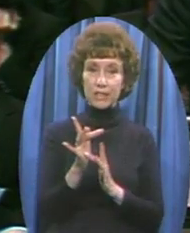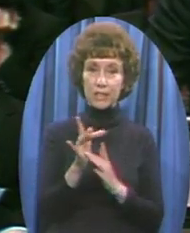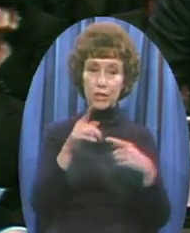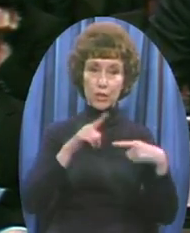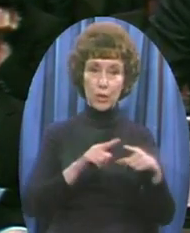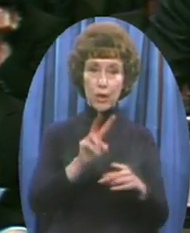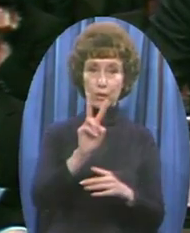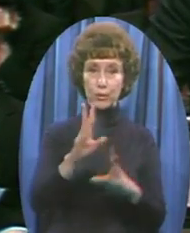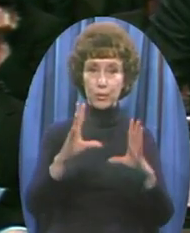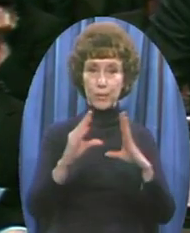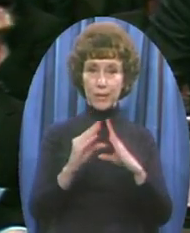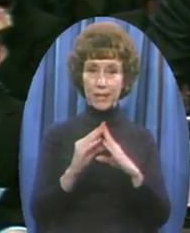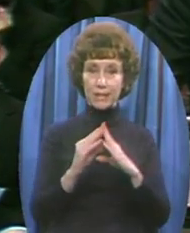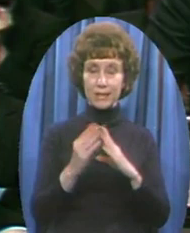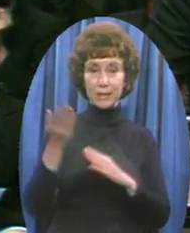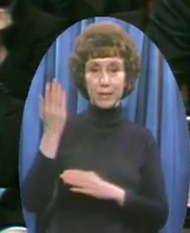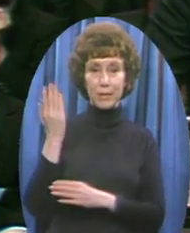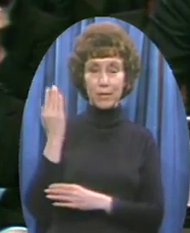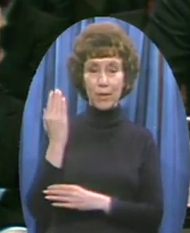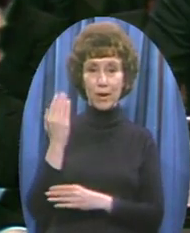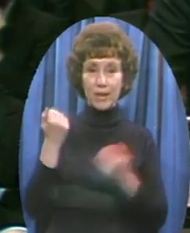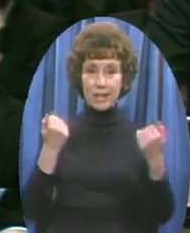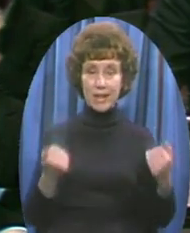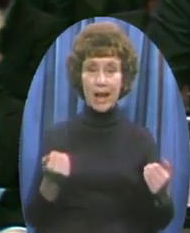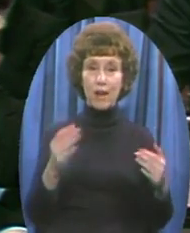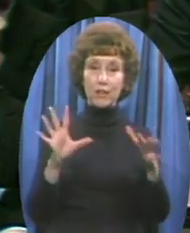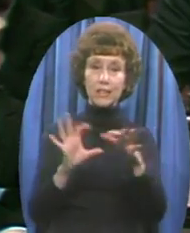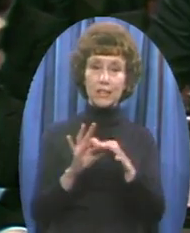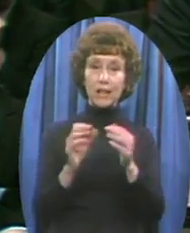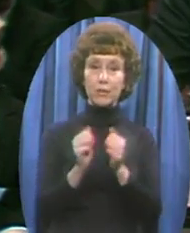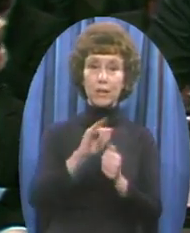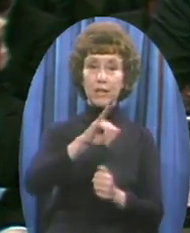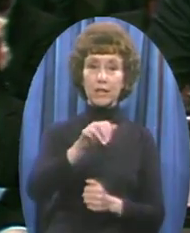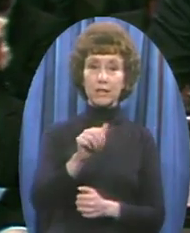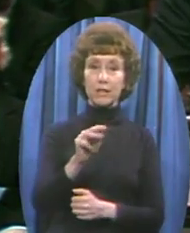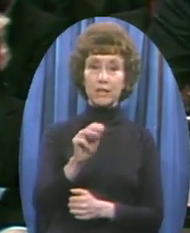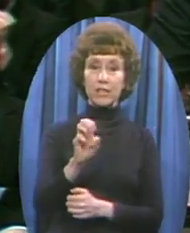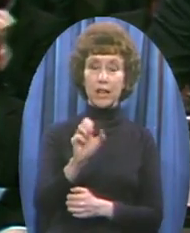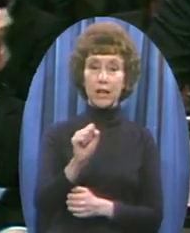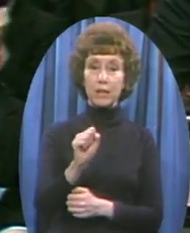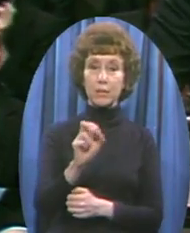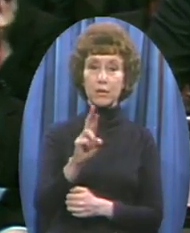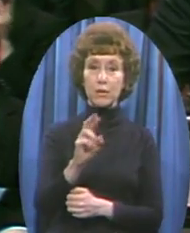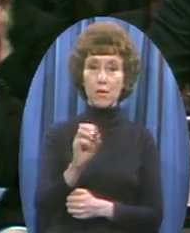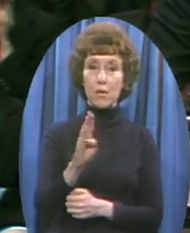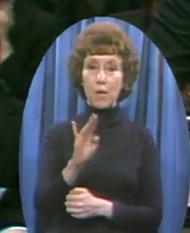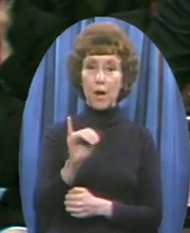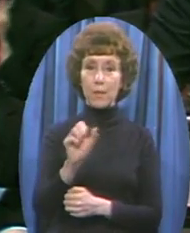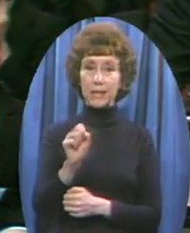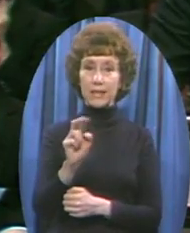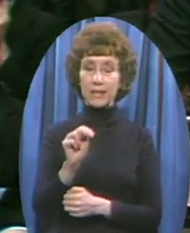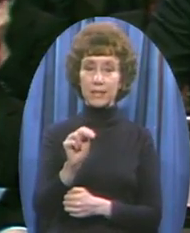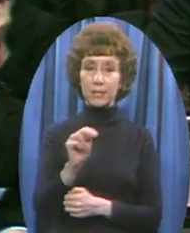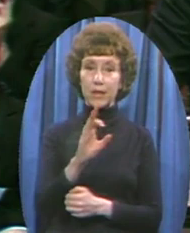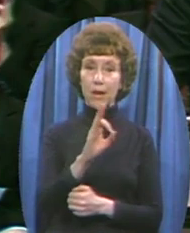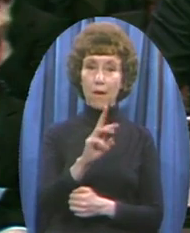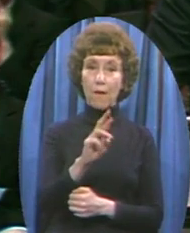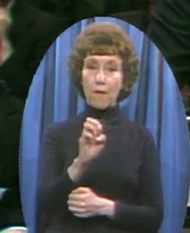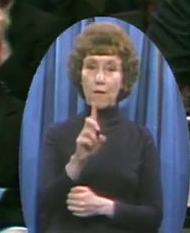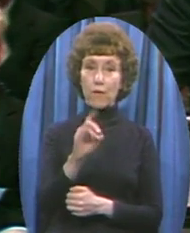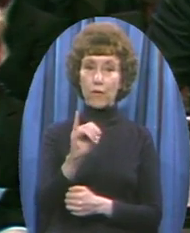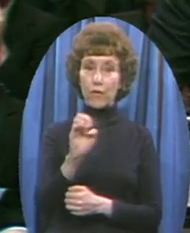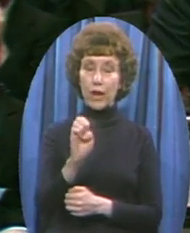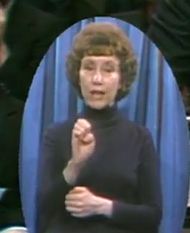Robison. The James Robison Crusades in Fort Worth, Texas, where you can contact Freddie. He is conducting Go